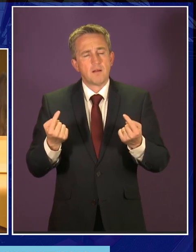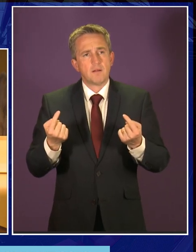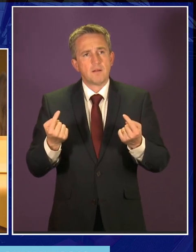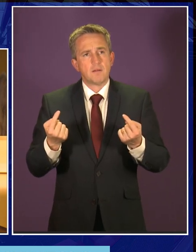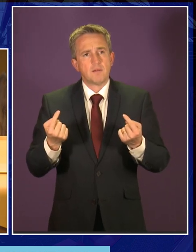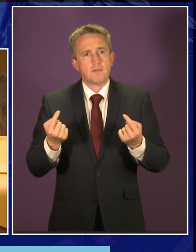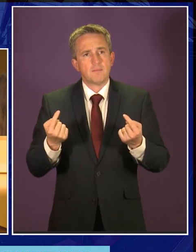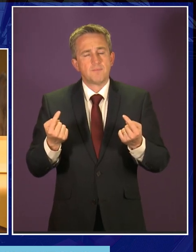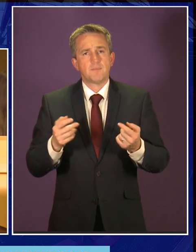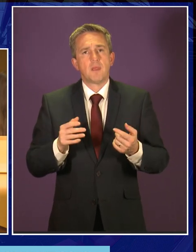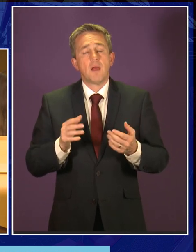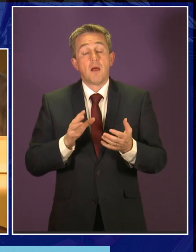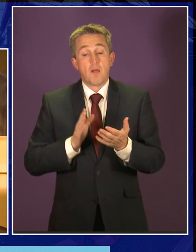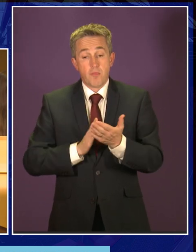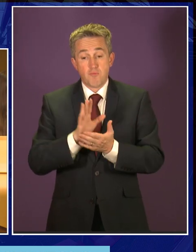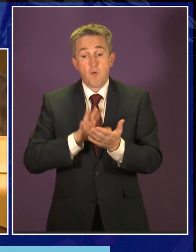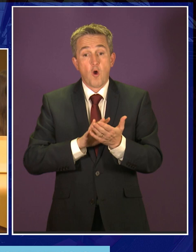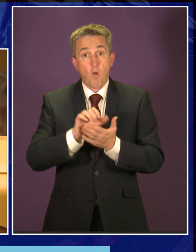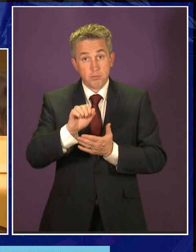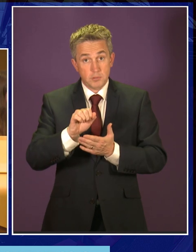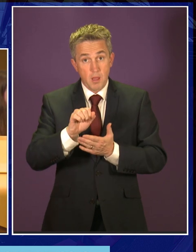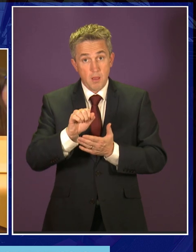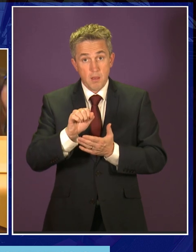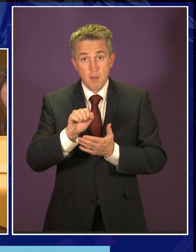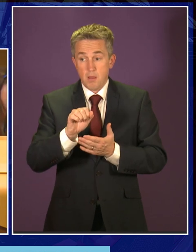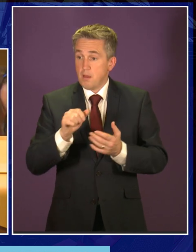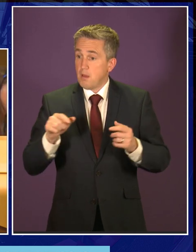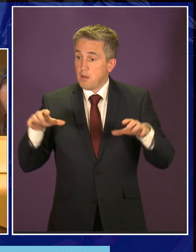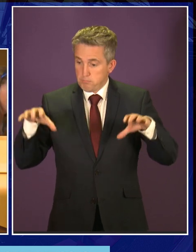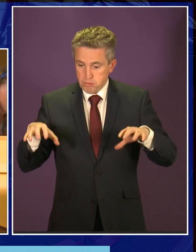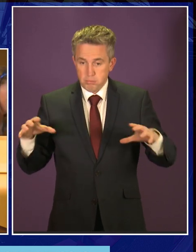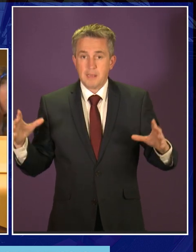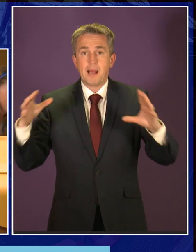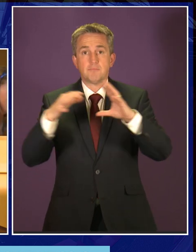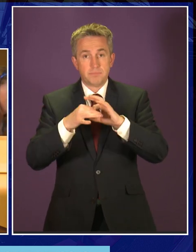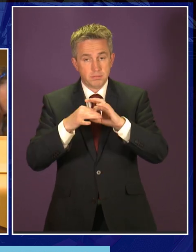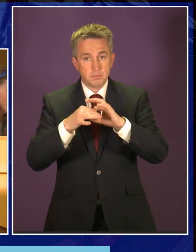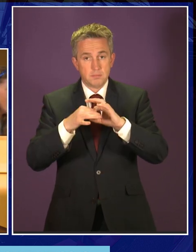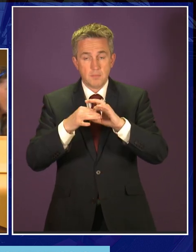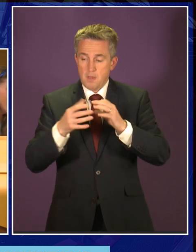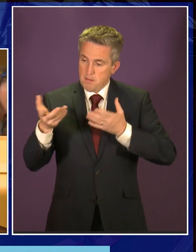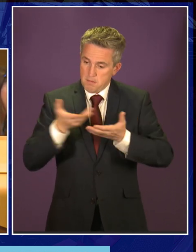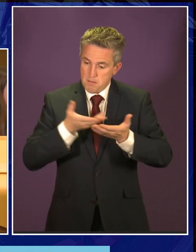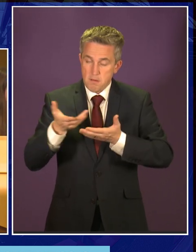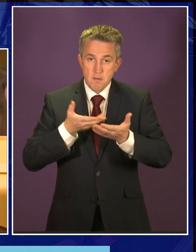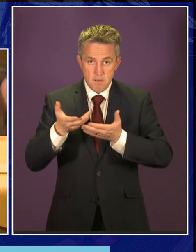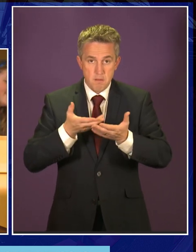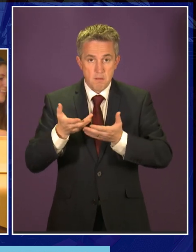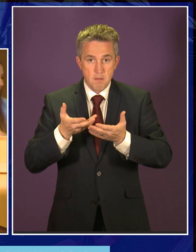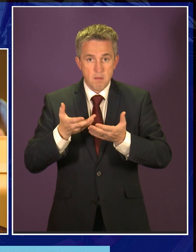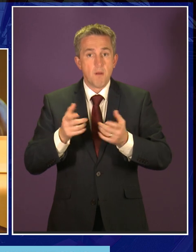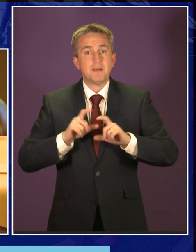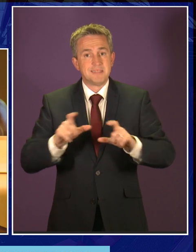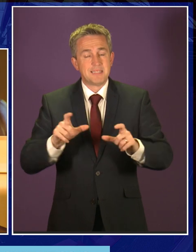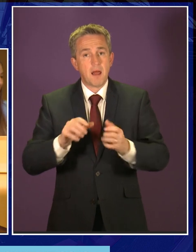recognition that it's only through culture that bridges can connect nations, that culture can facilitate dialogue whilst instilling pride amongst